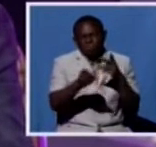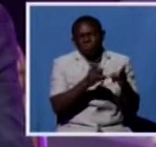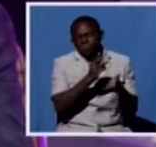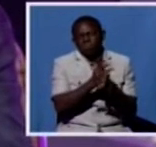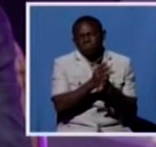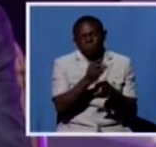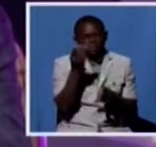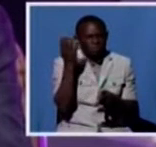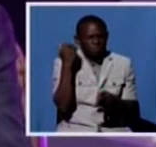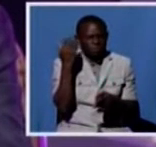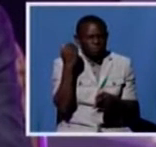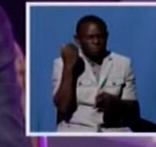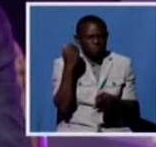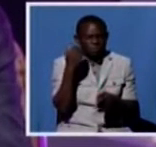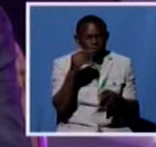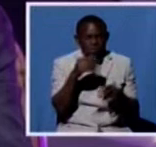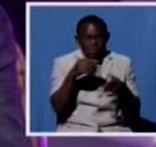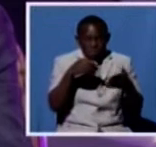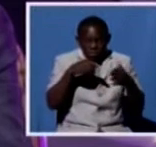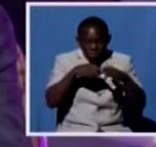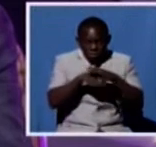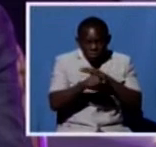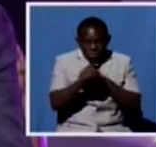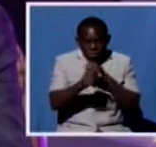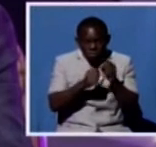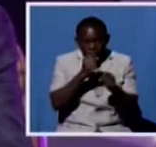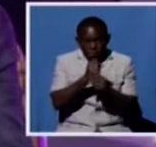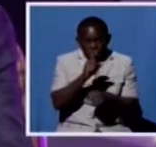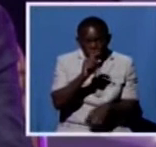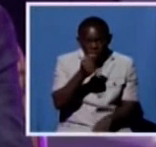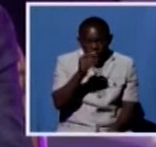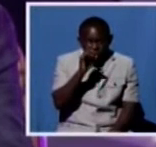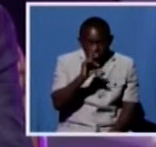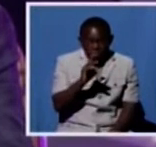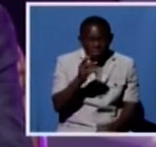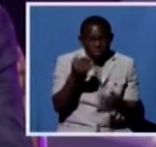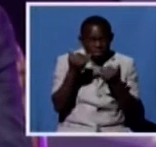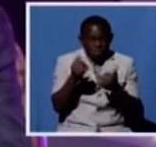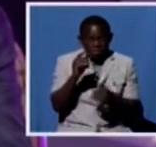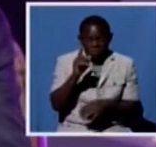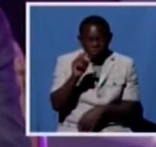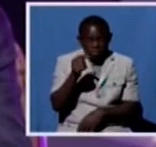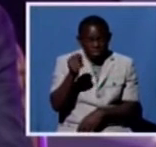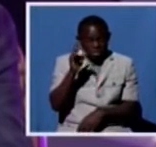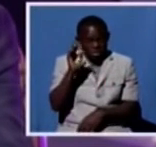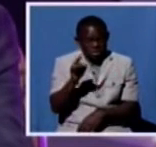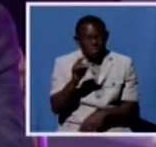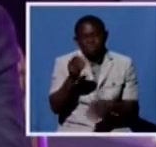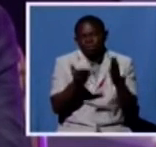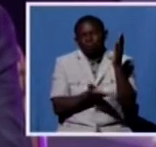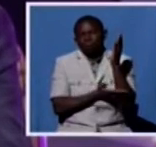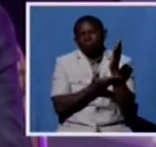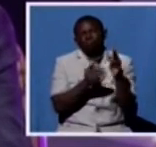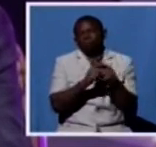And into 2017 into 2018, there's been a huge improvement. Every month there are funds that are received,